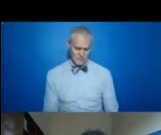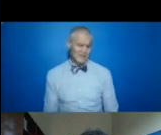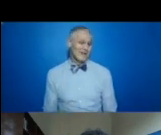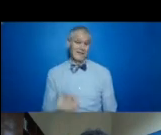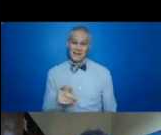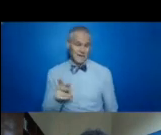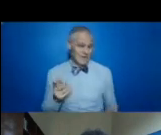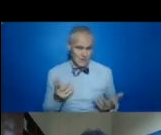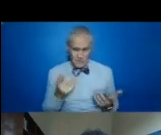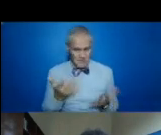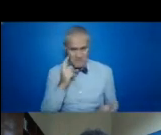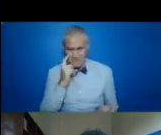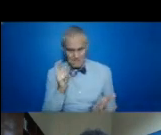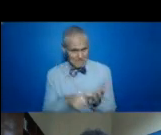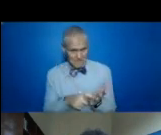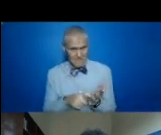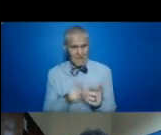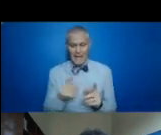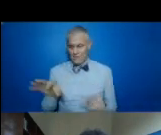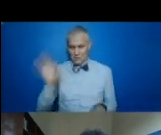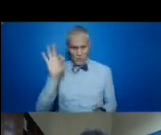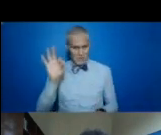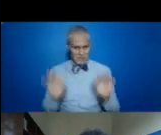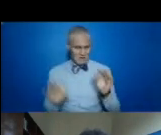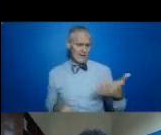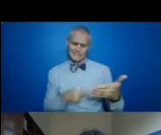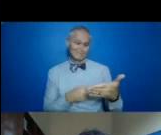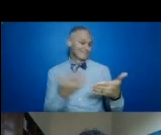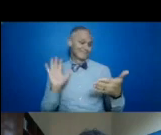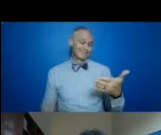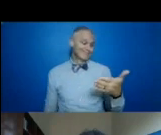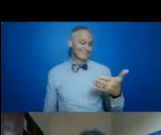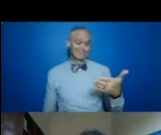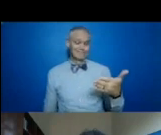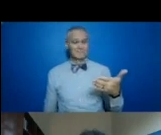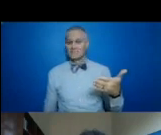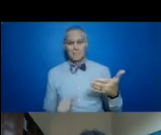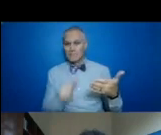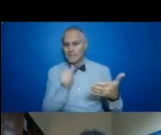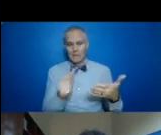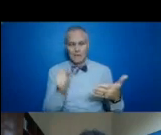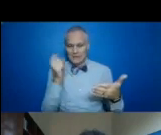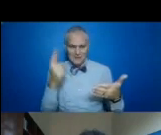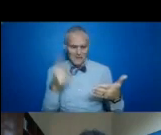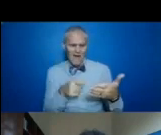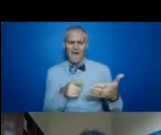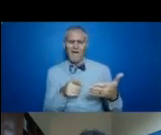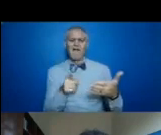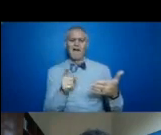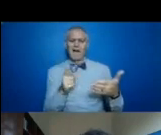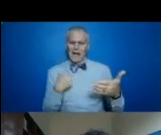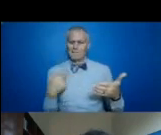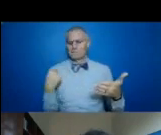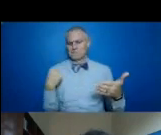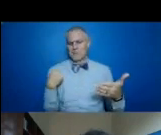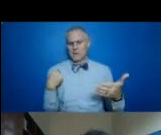don't recognize that there's a choice, then people don't realize that they are responsible